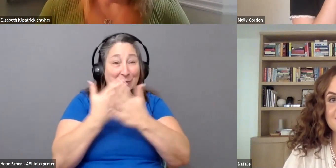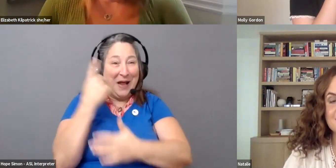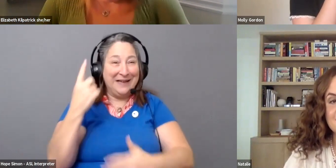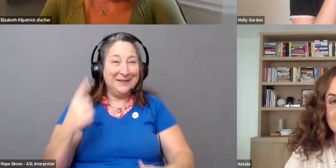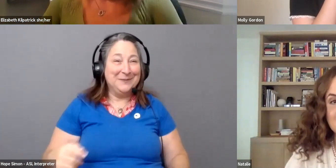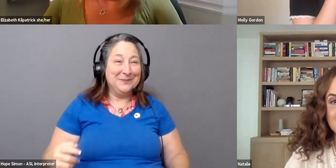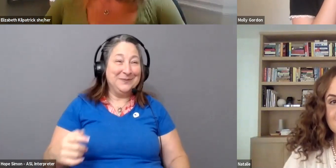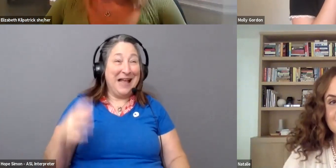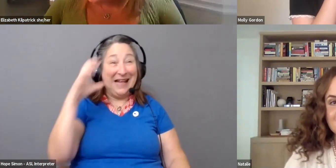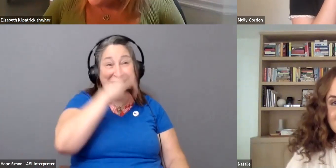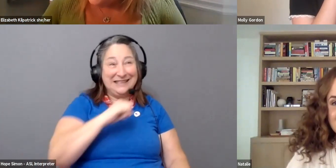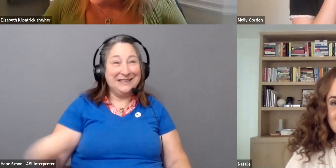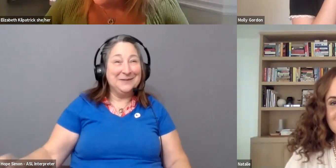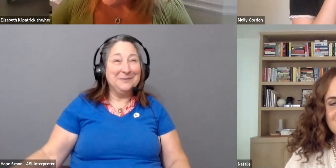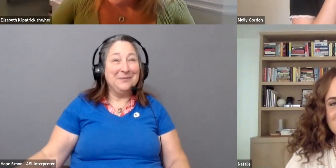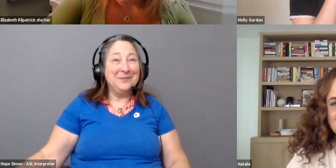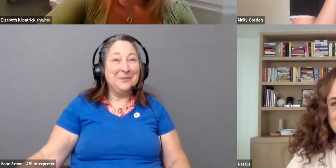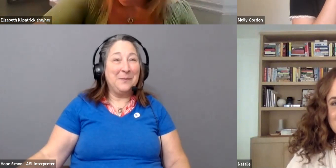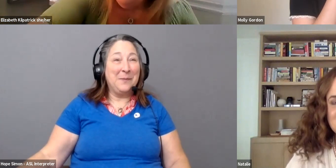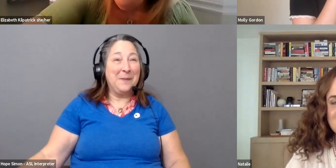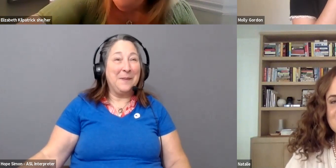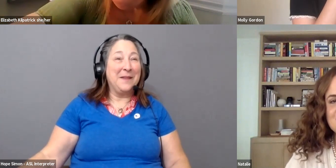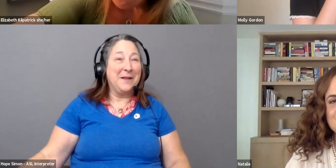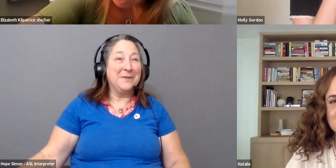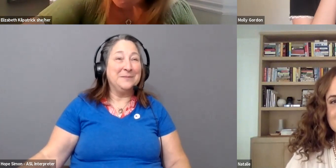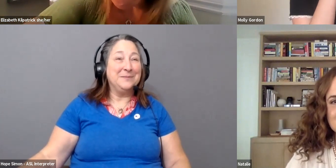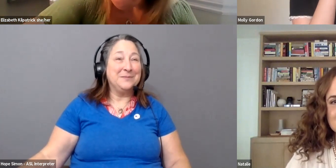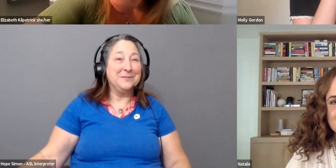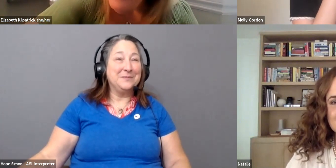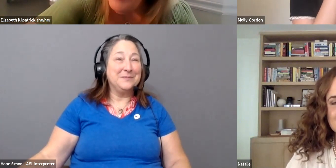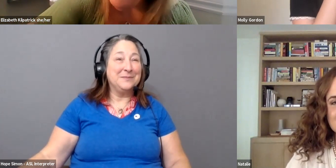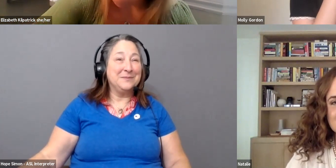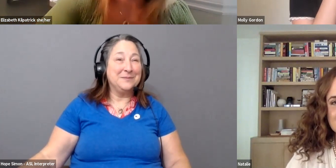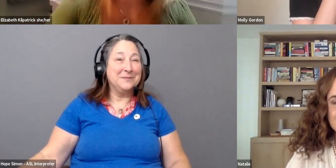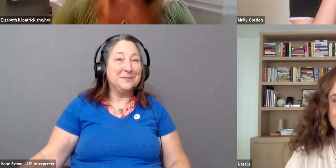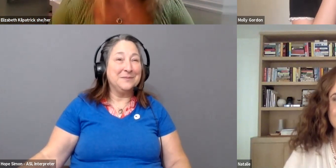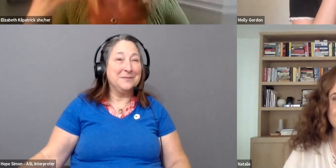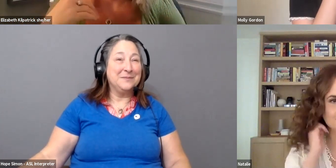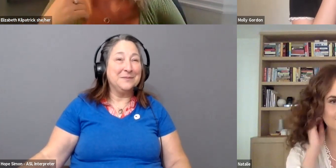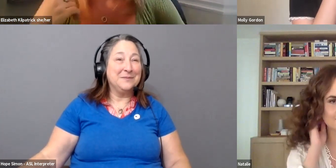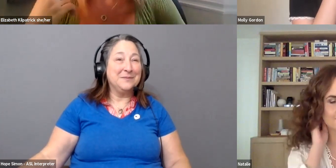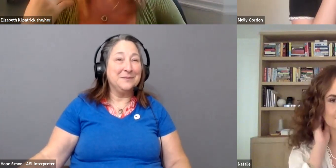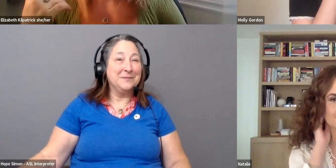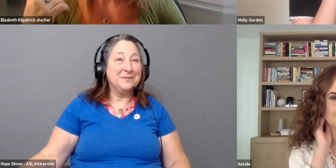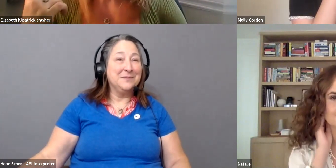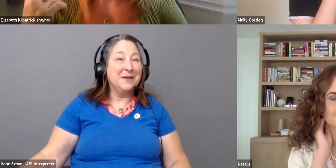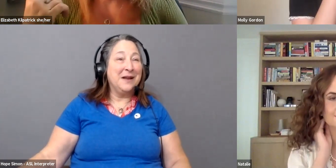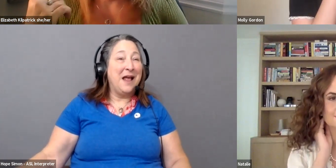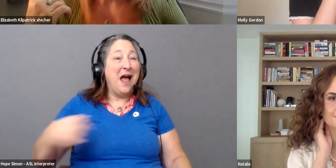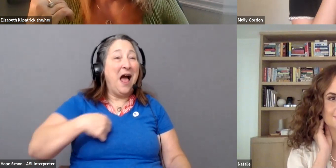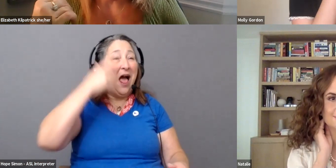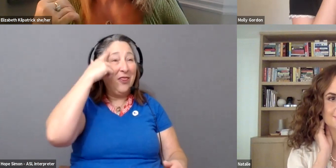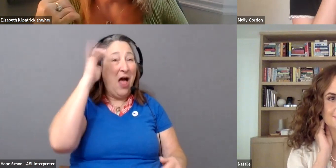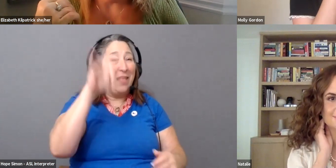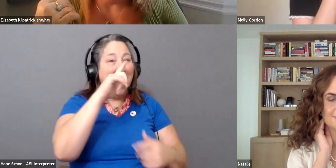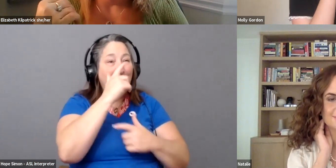guess. You're stuck. Mm-hmm. I thought it was interesting that